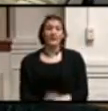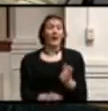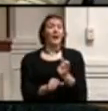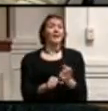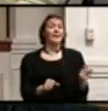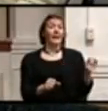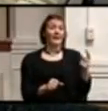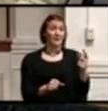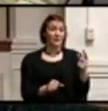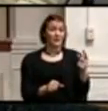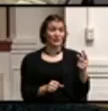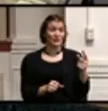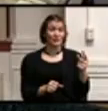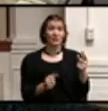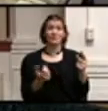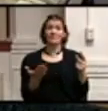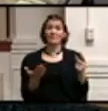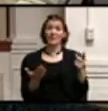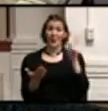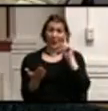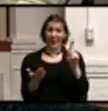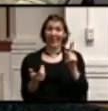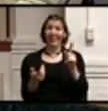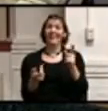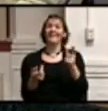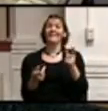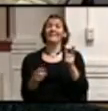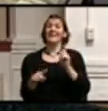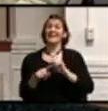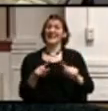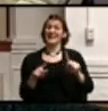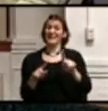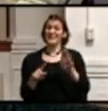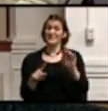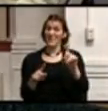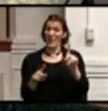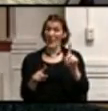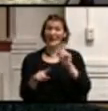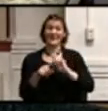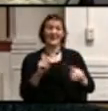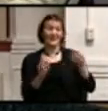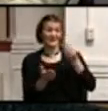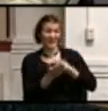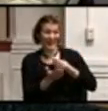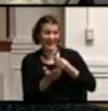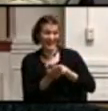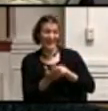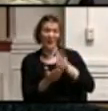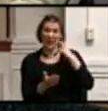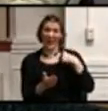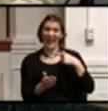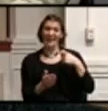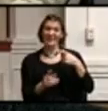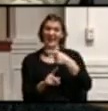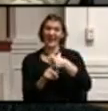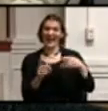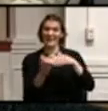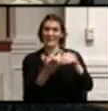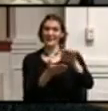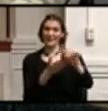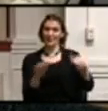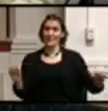next year, we're not going to have the same availability probably of surplus, and we're going to have $500,000 more in